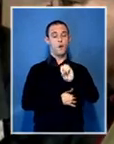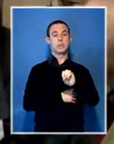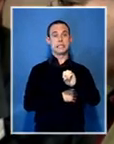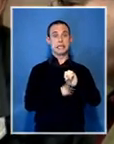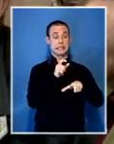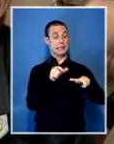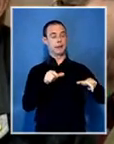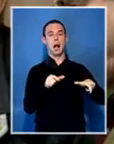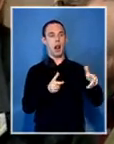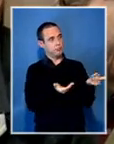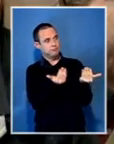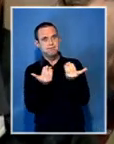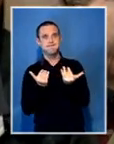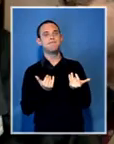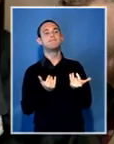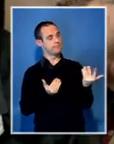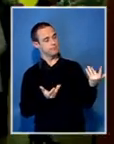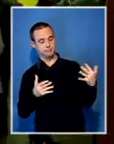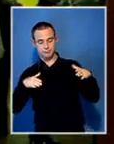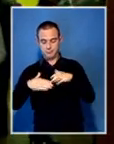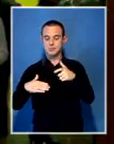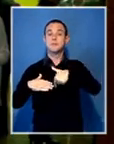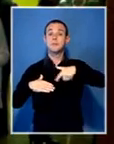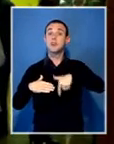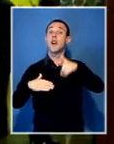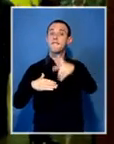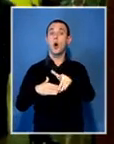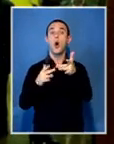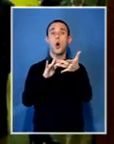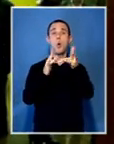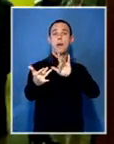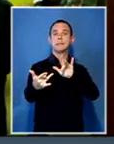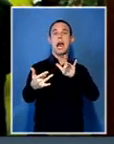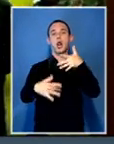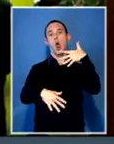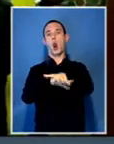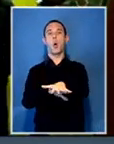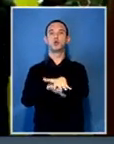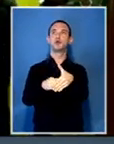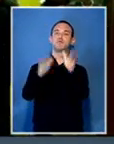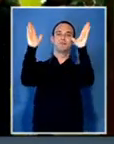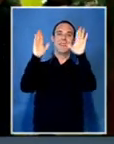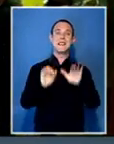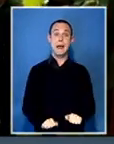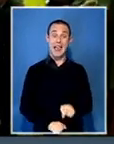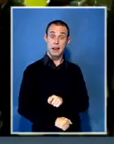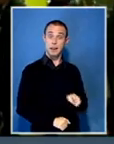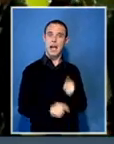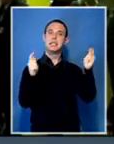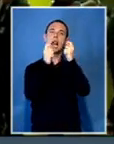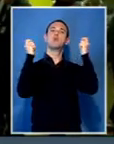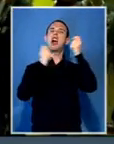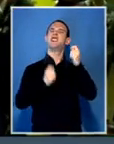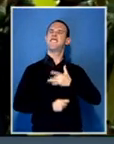recruits, some of whom gathered for the website launch. This website launch has a celebratory feel. Some of these veterans were involved